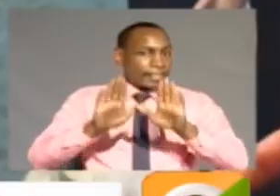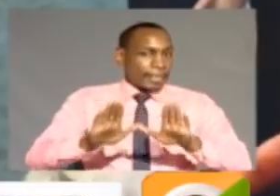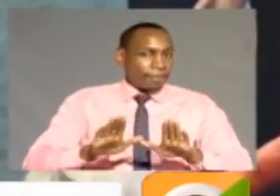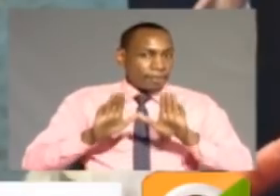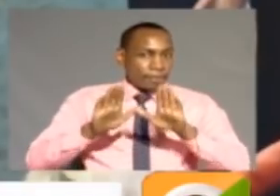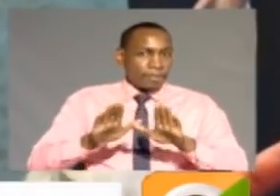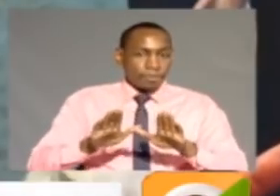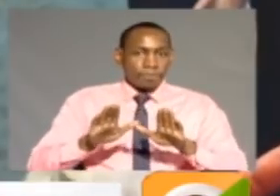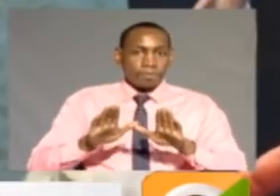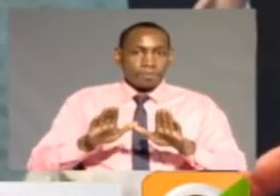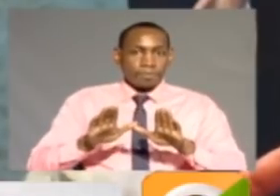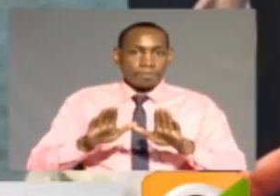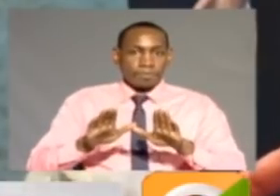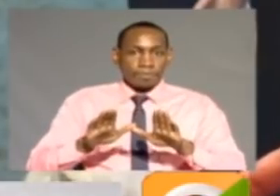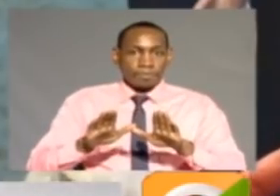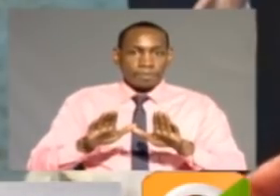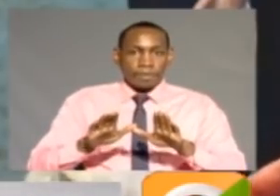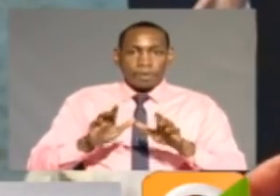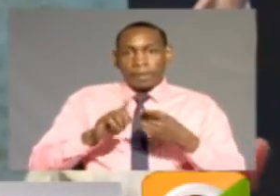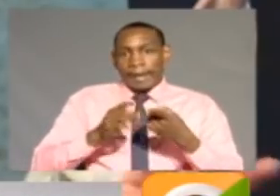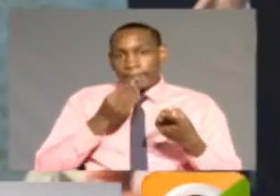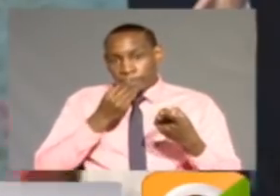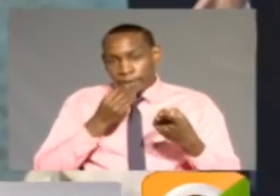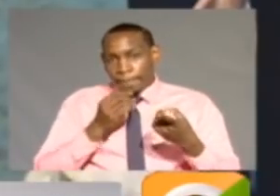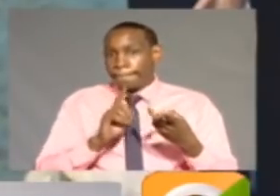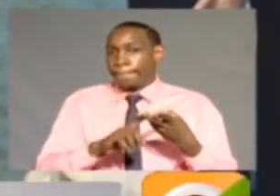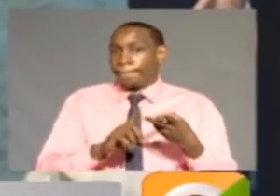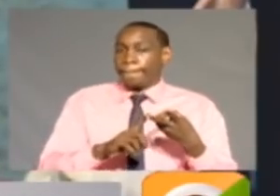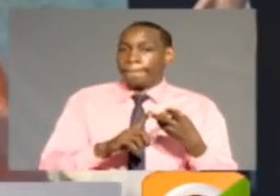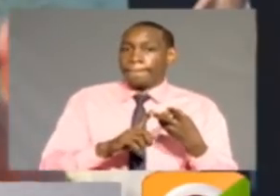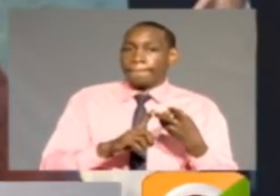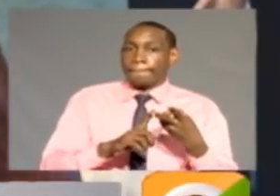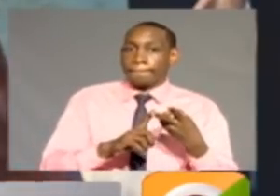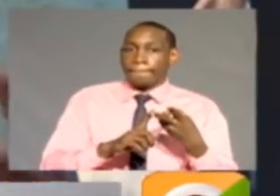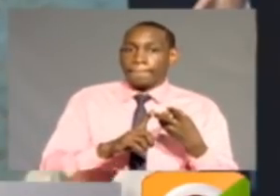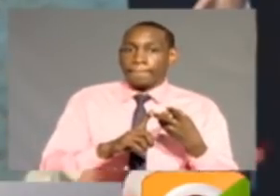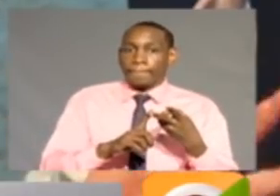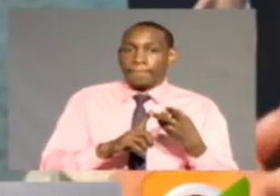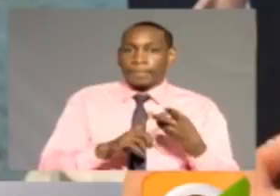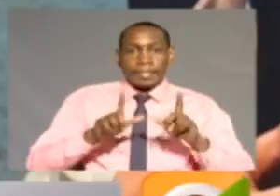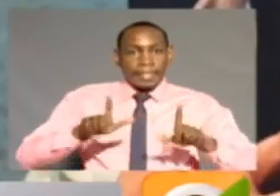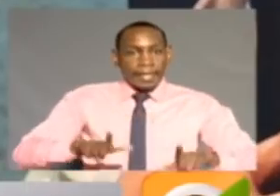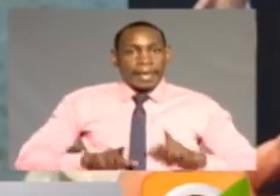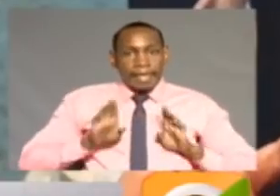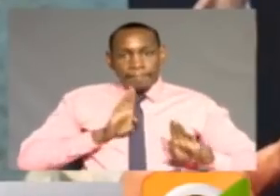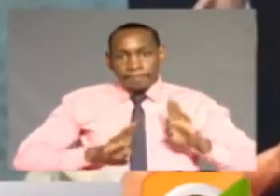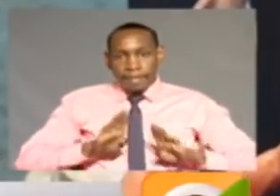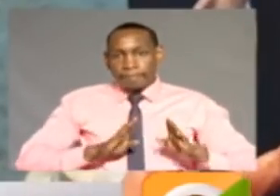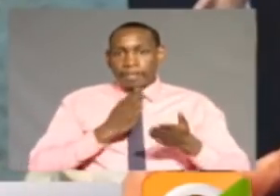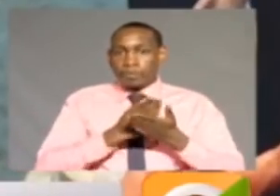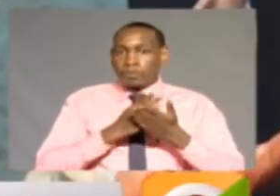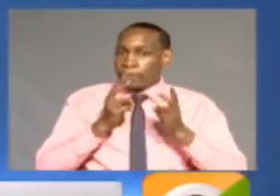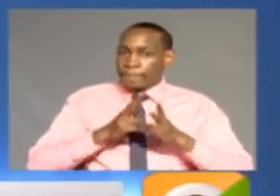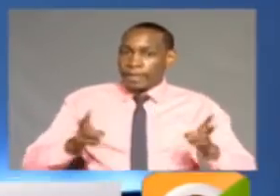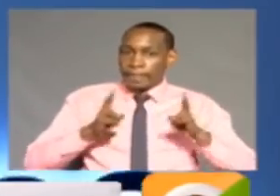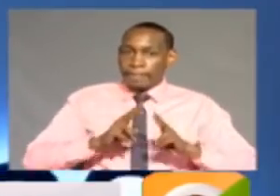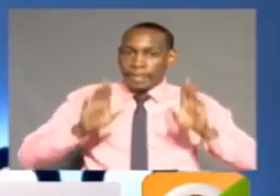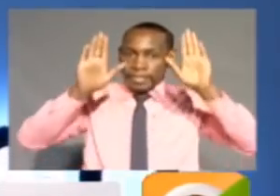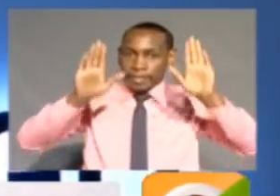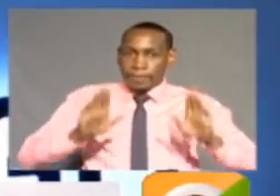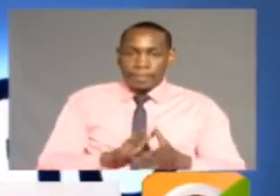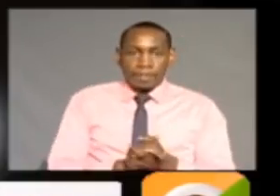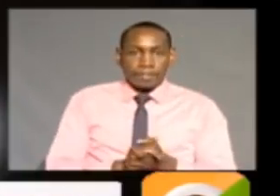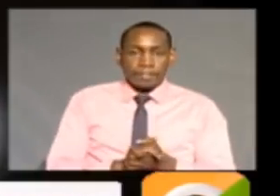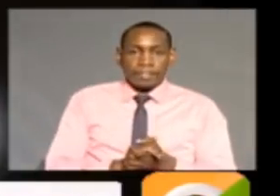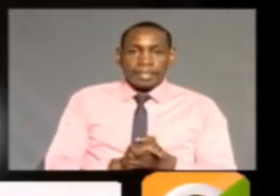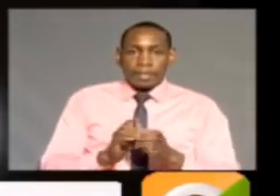What I eat, for example. The lifestyle is very important. She has since opened